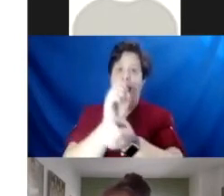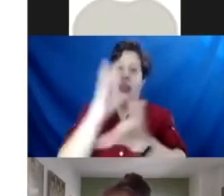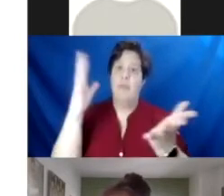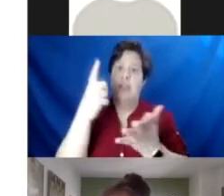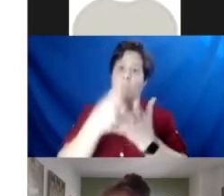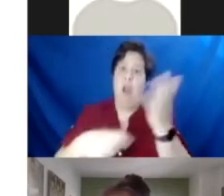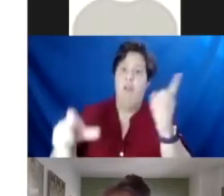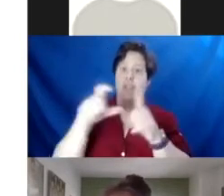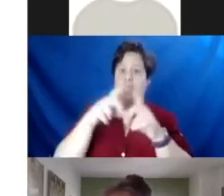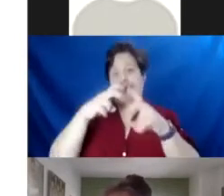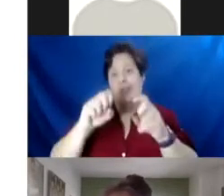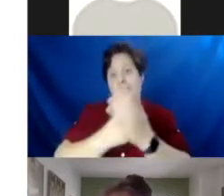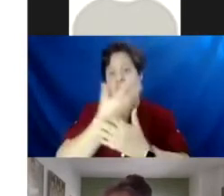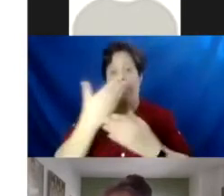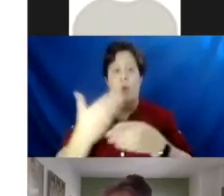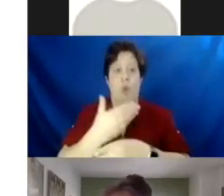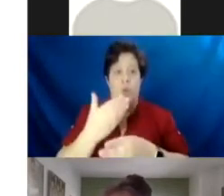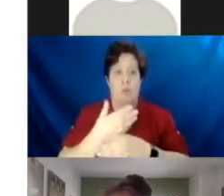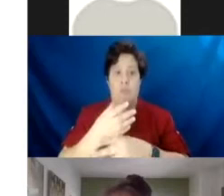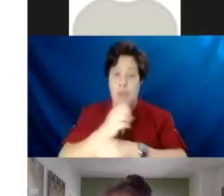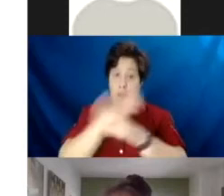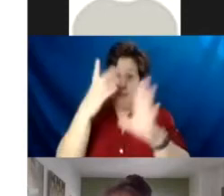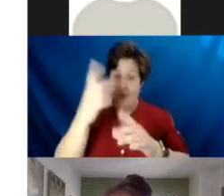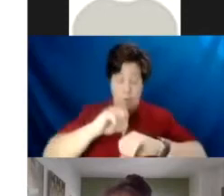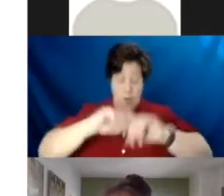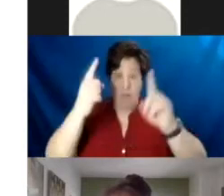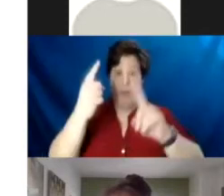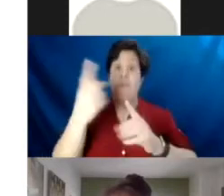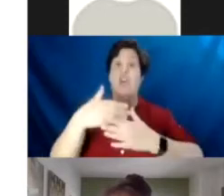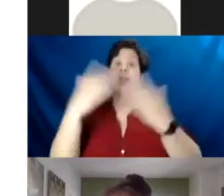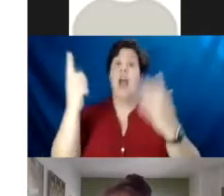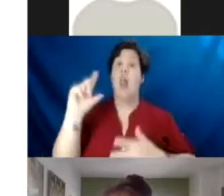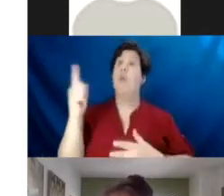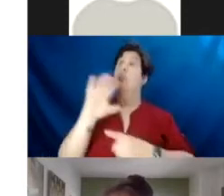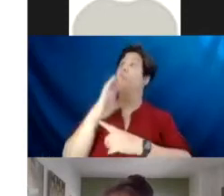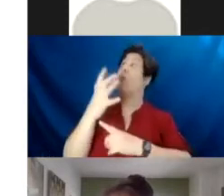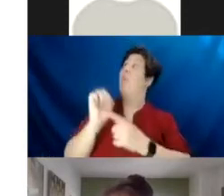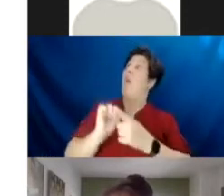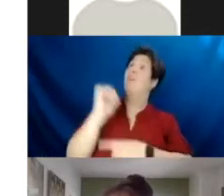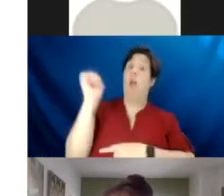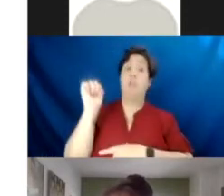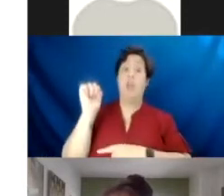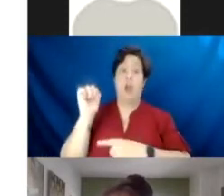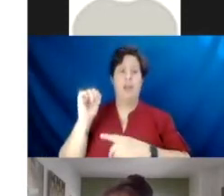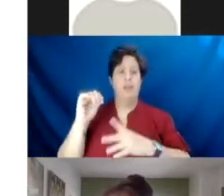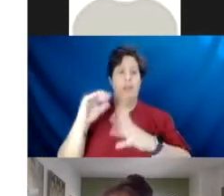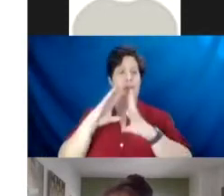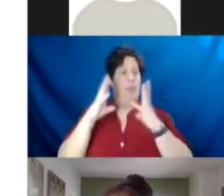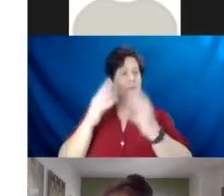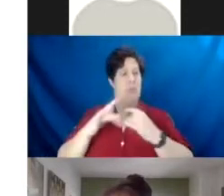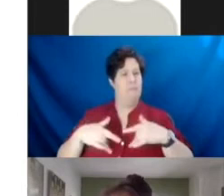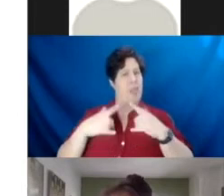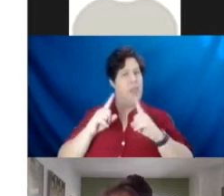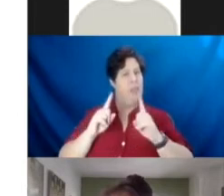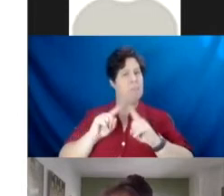work. Imagine waking up on day 1 of Lewisham's Borough of Culture Year and everything feels just a little bit